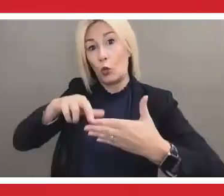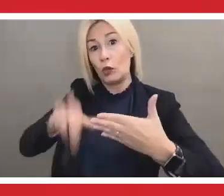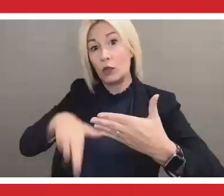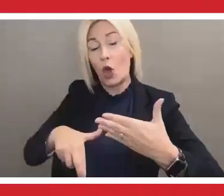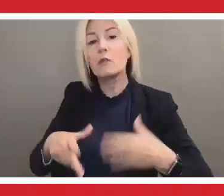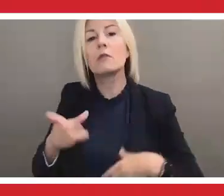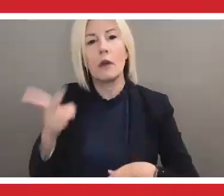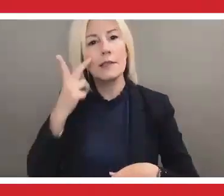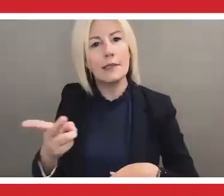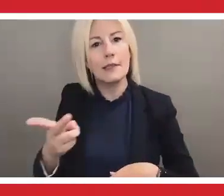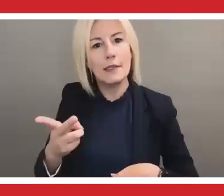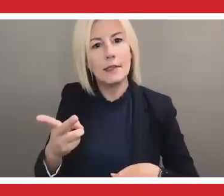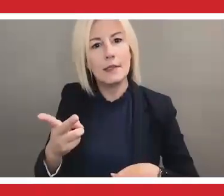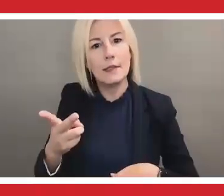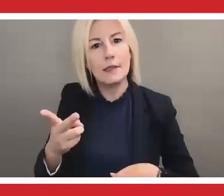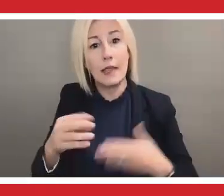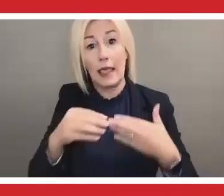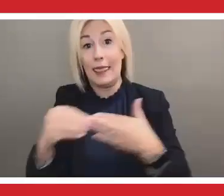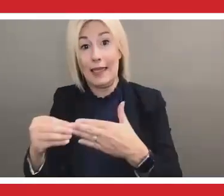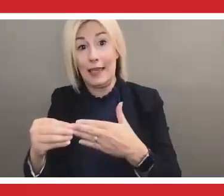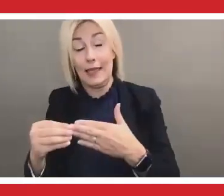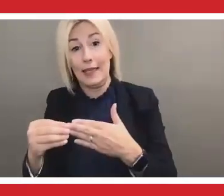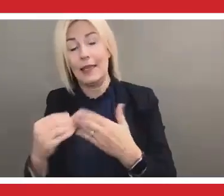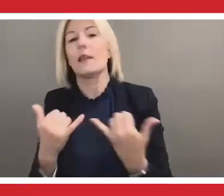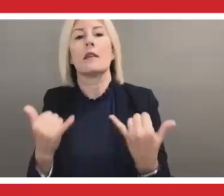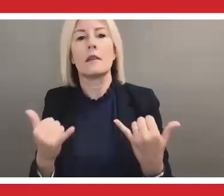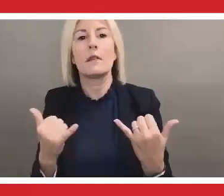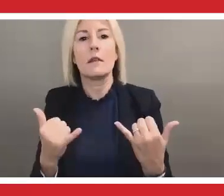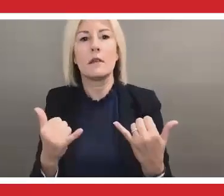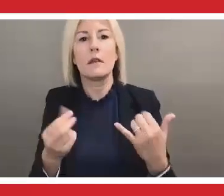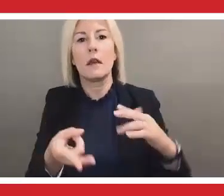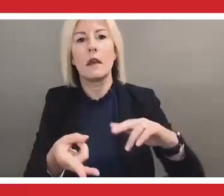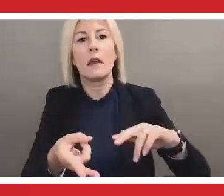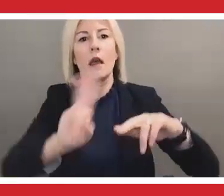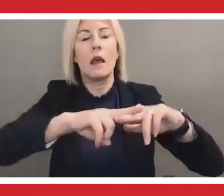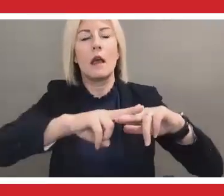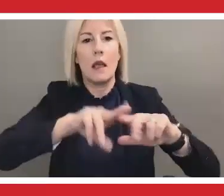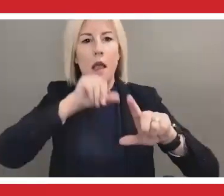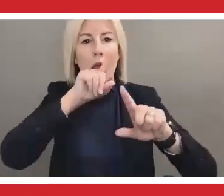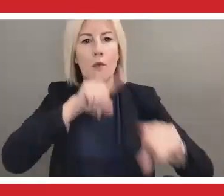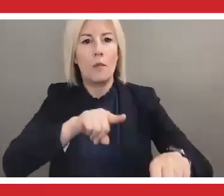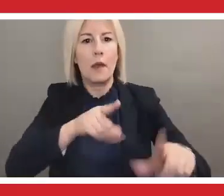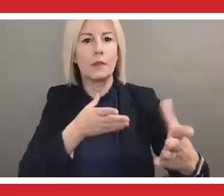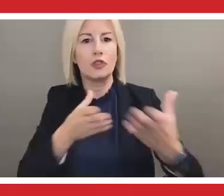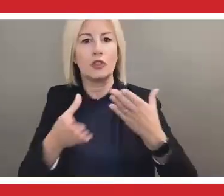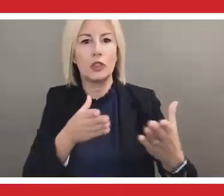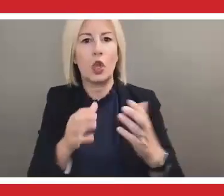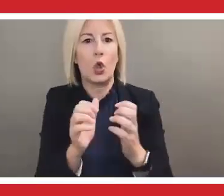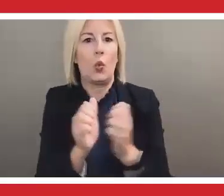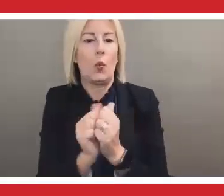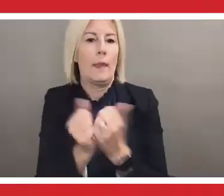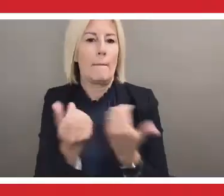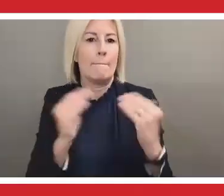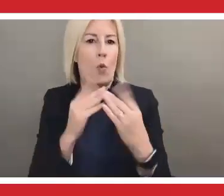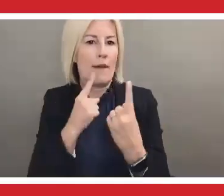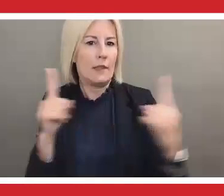that in the lead, very much so, is enhanced responsive services with efficiency.